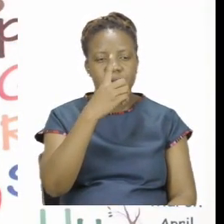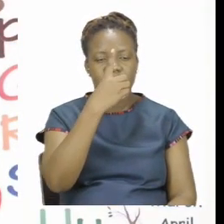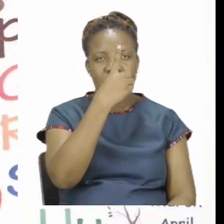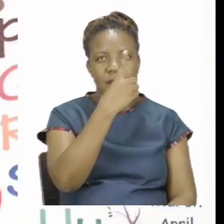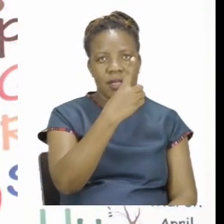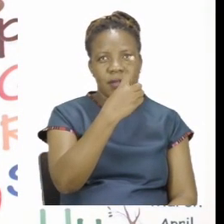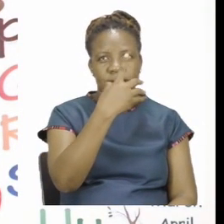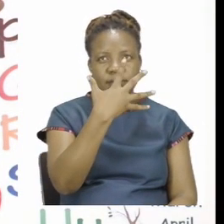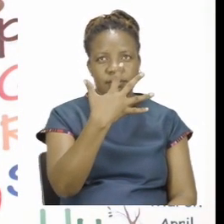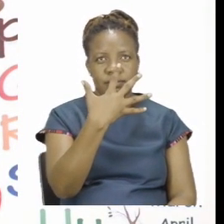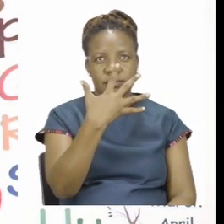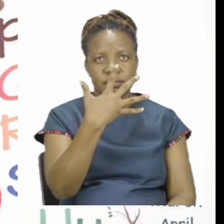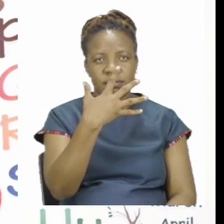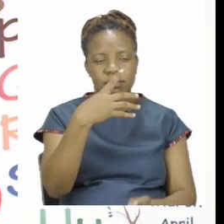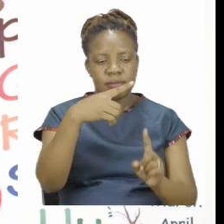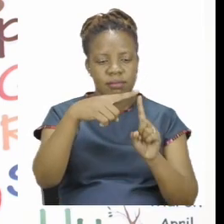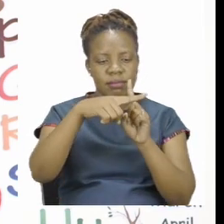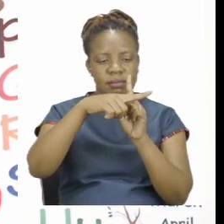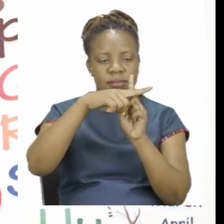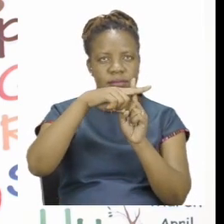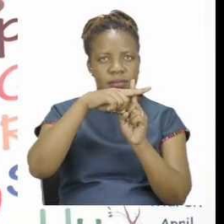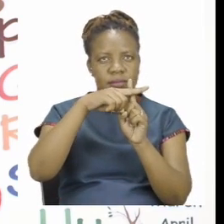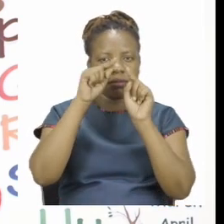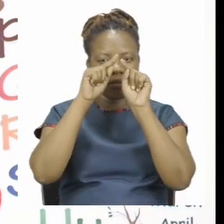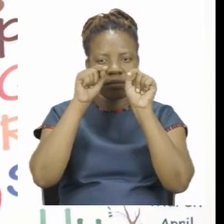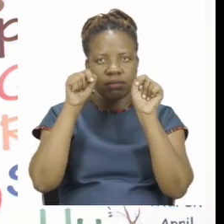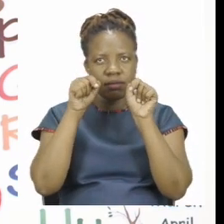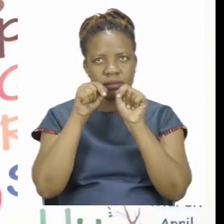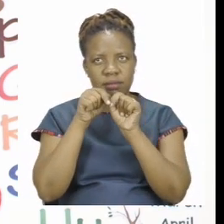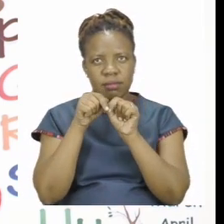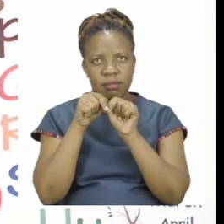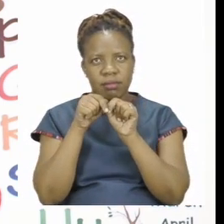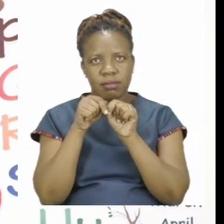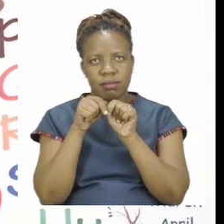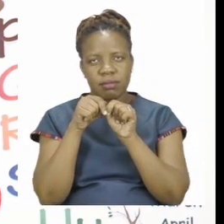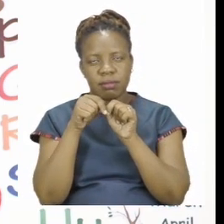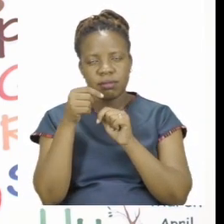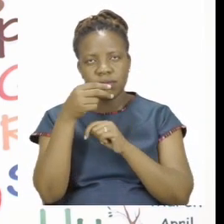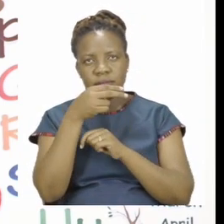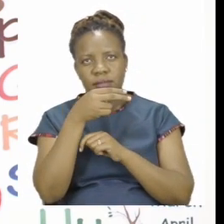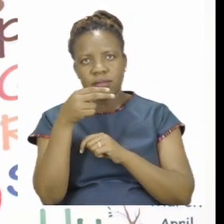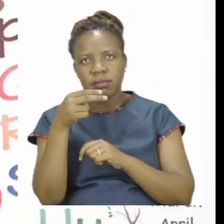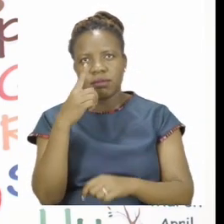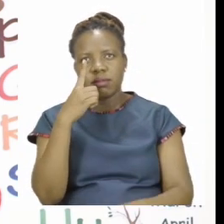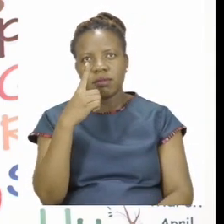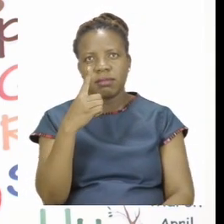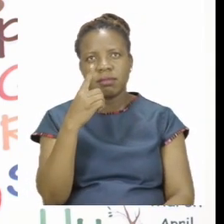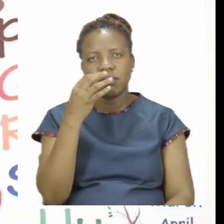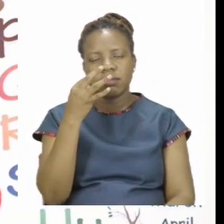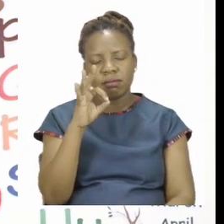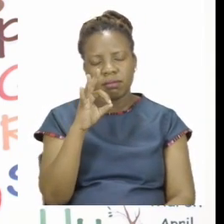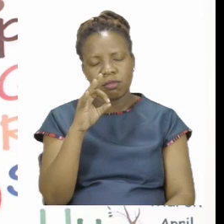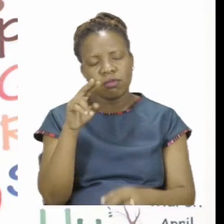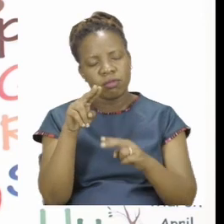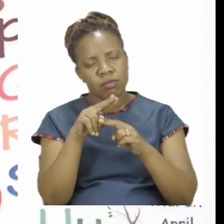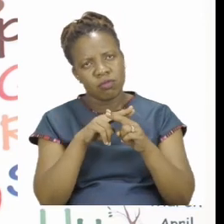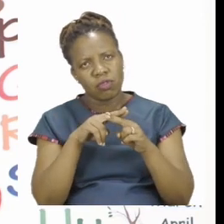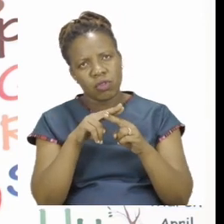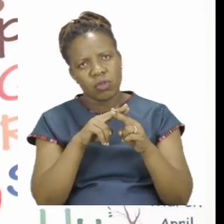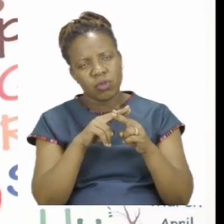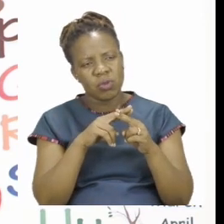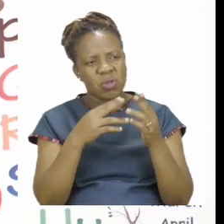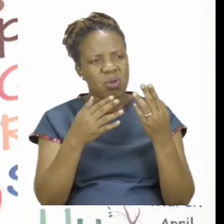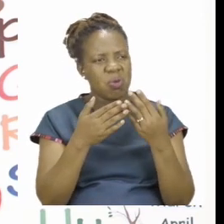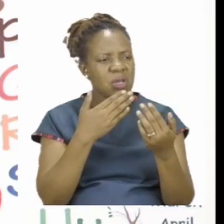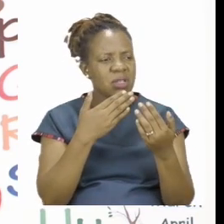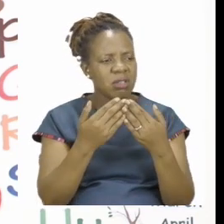15 plus dash equals 19. Now you can use your counters, you can use the number line, or